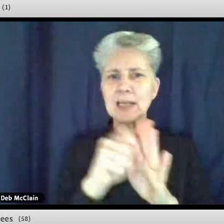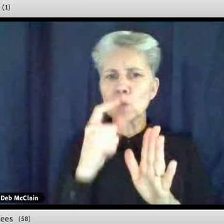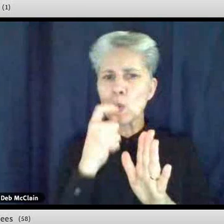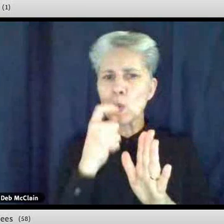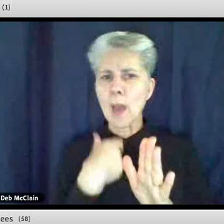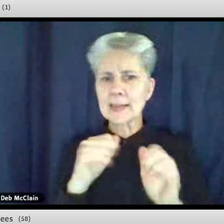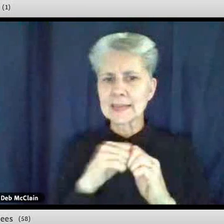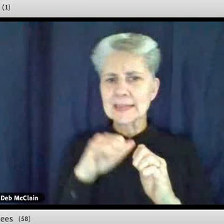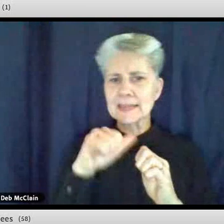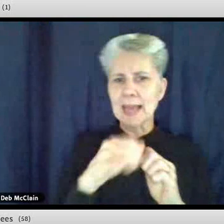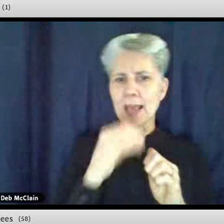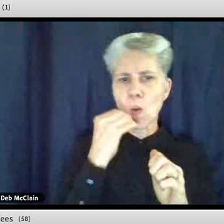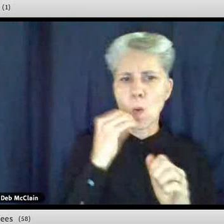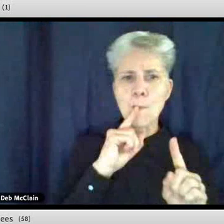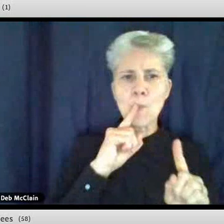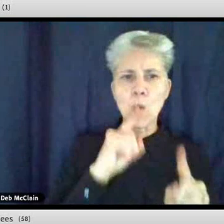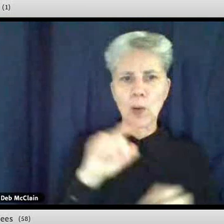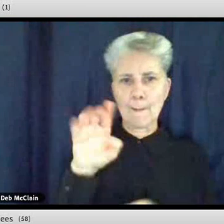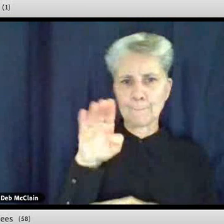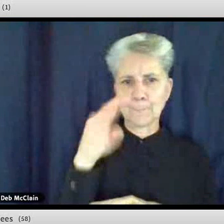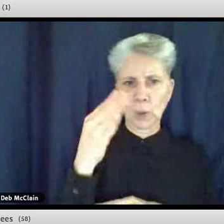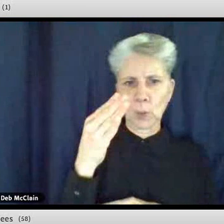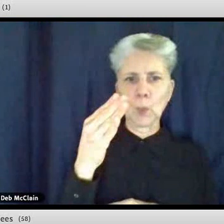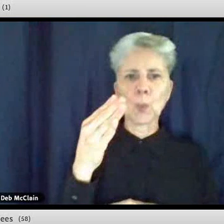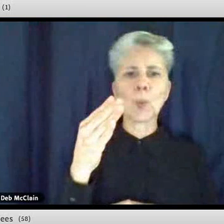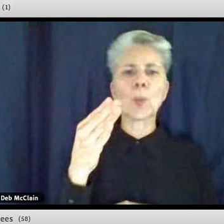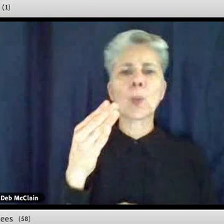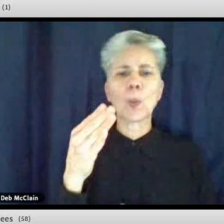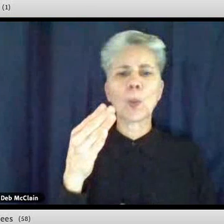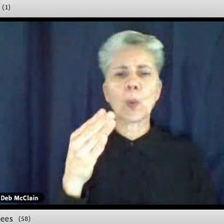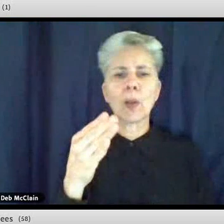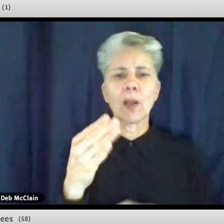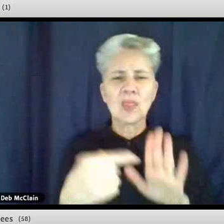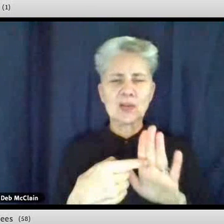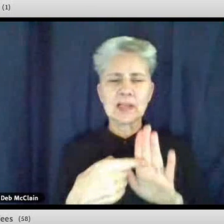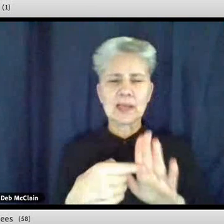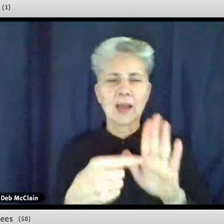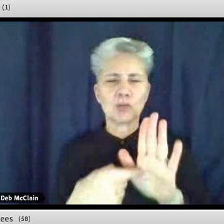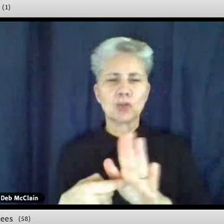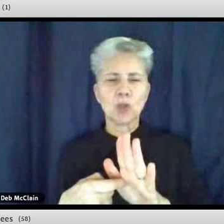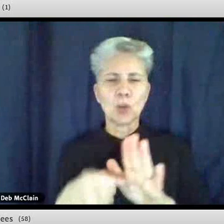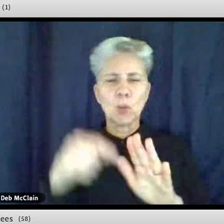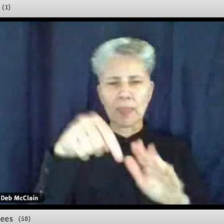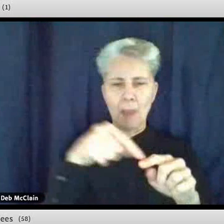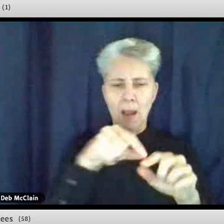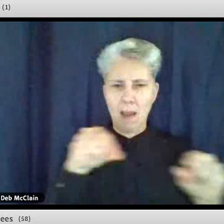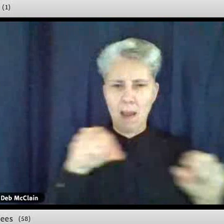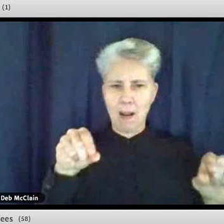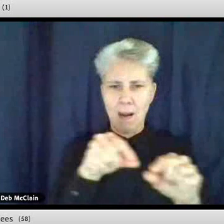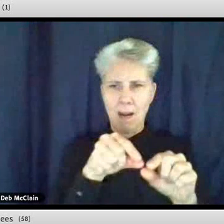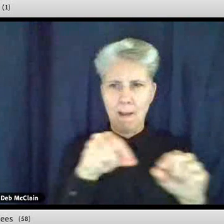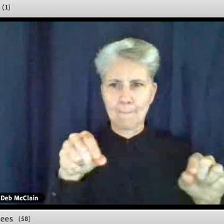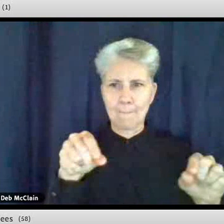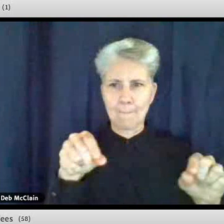by different states who has a stay-at-home order, and that's in blue. Here's the little guide down here.